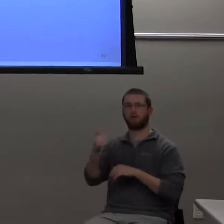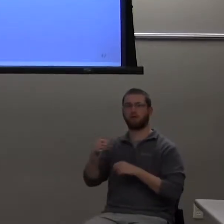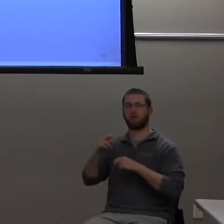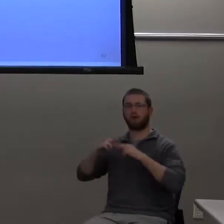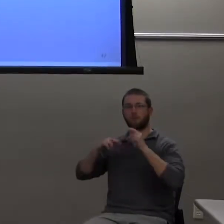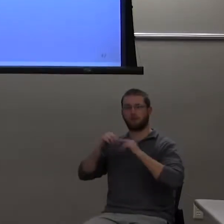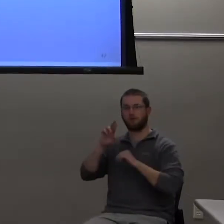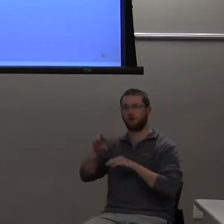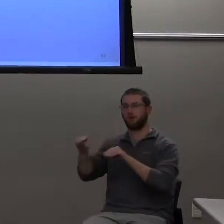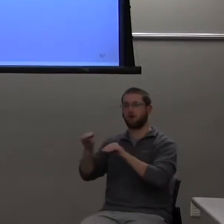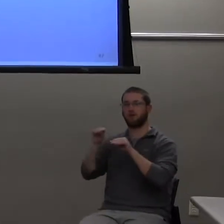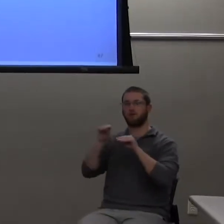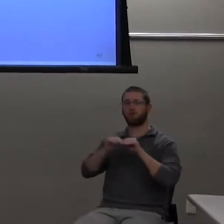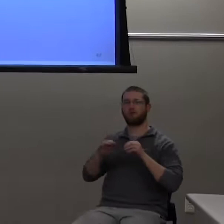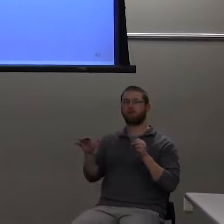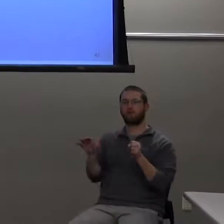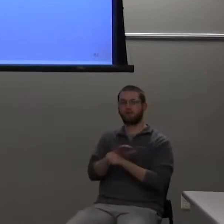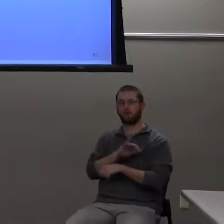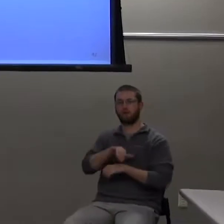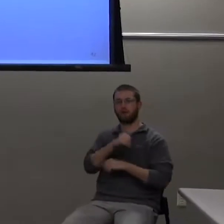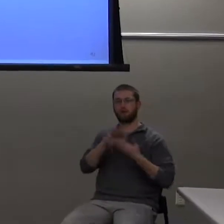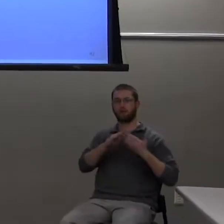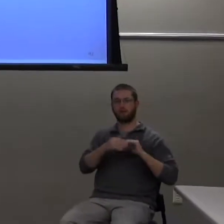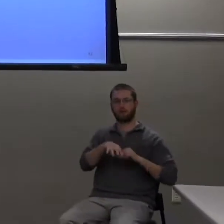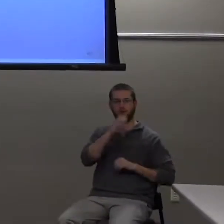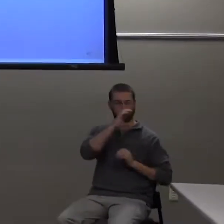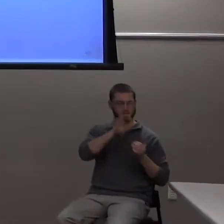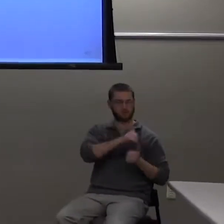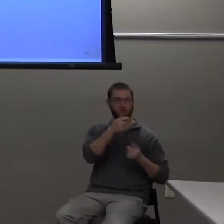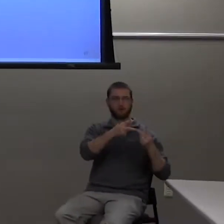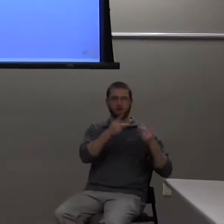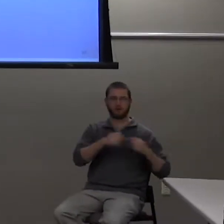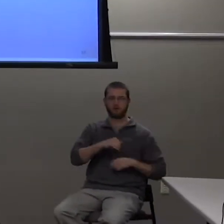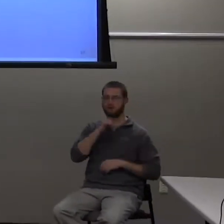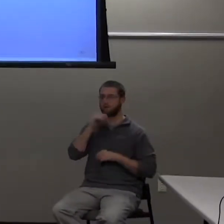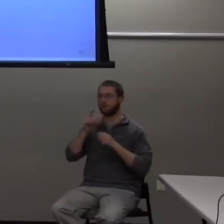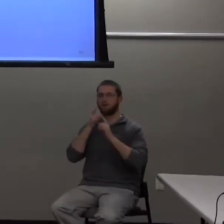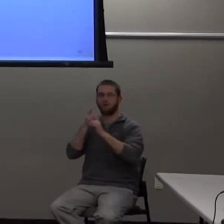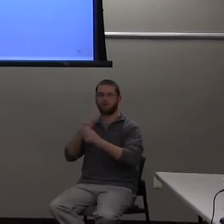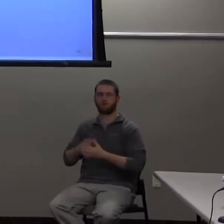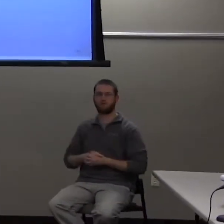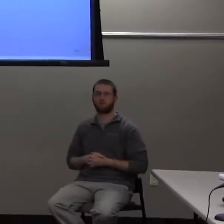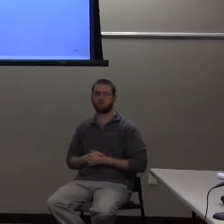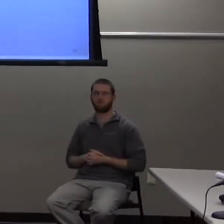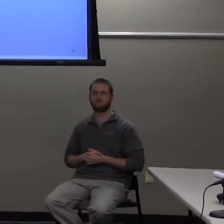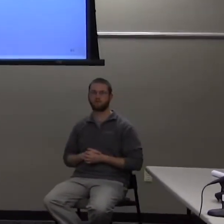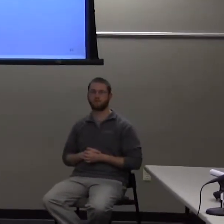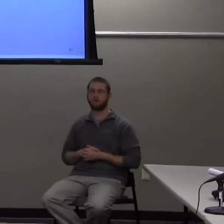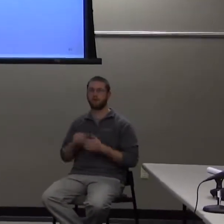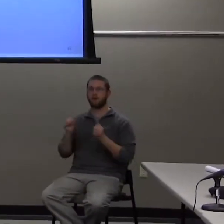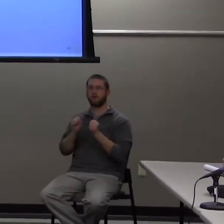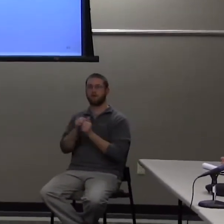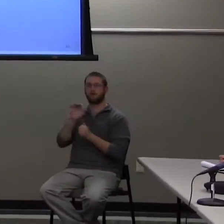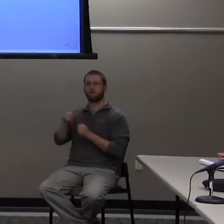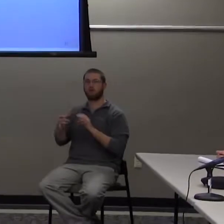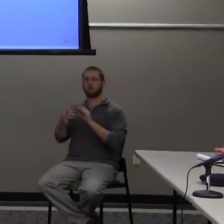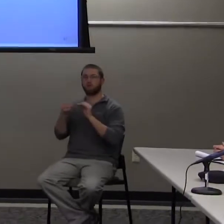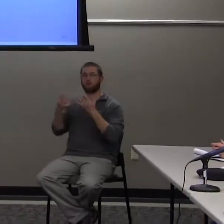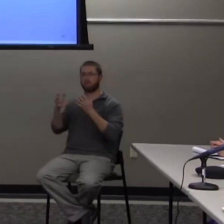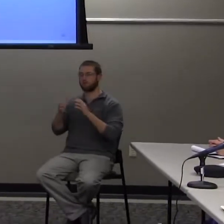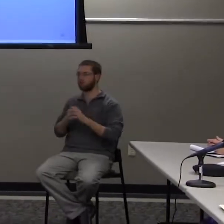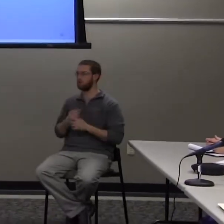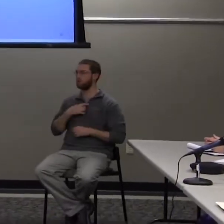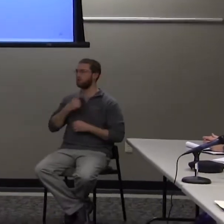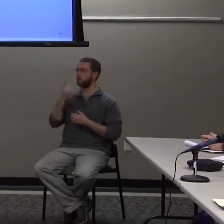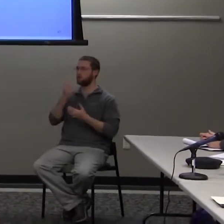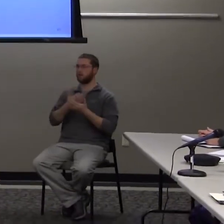or you're moving out of the community altogether to go find that somewhere else, which is ultimately not what the goal is. With that being said, is one of the